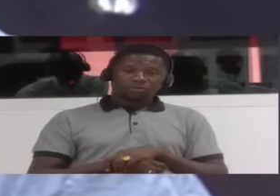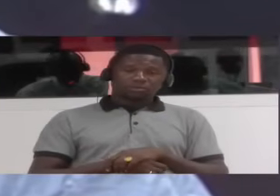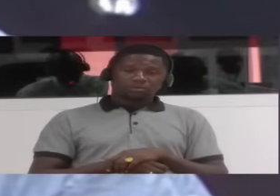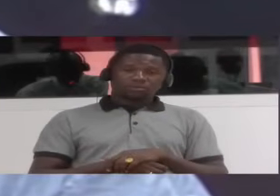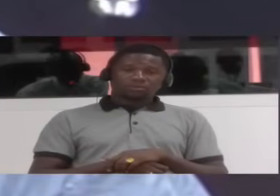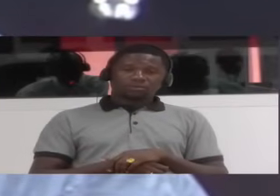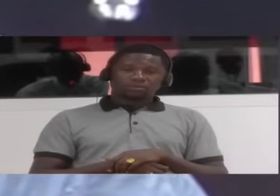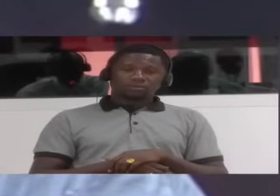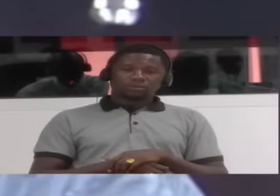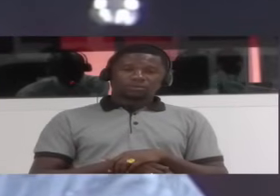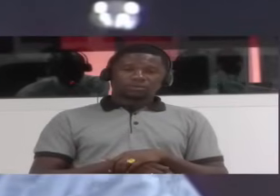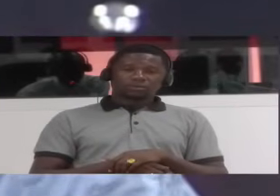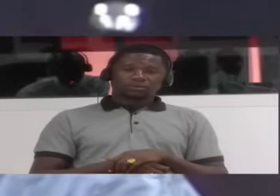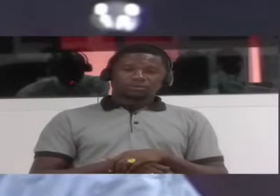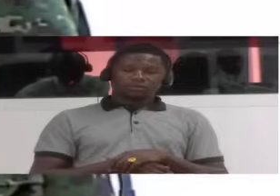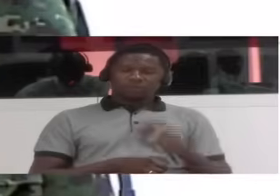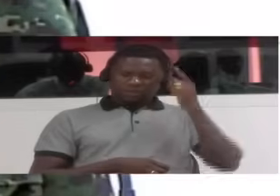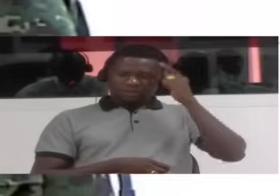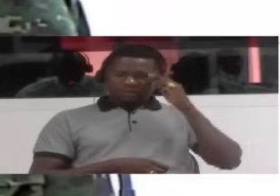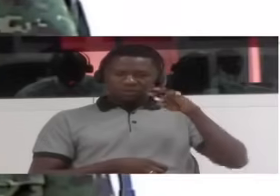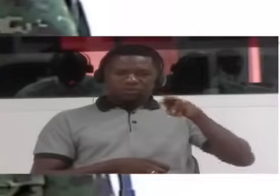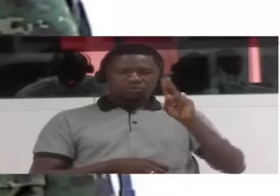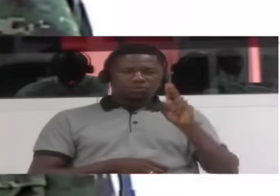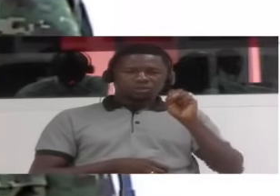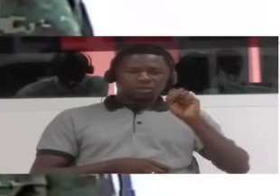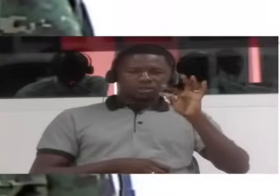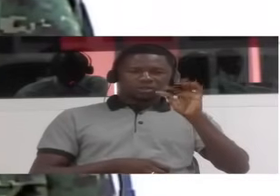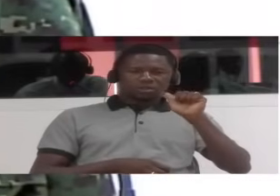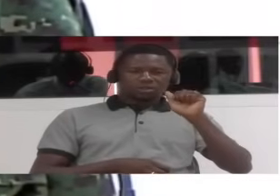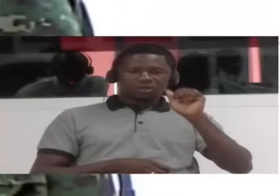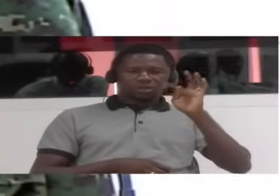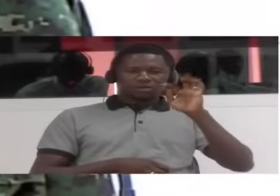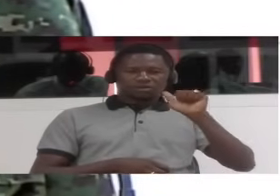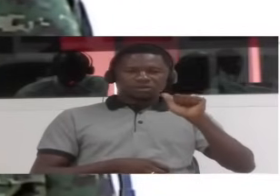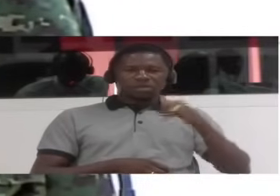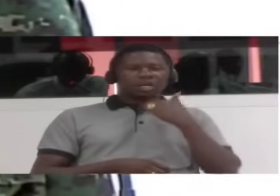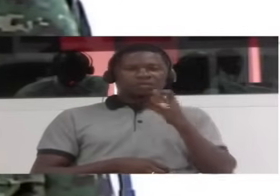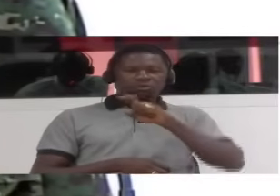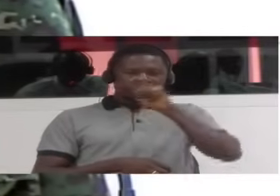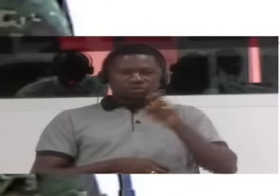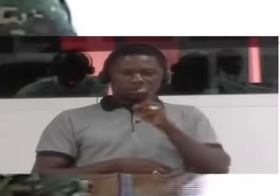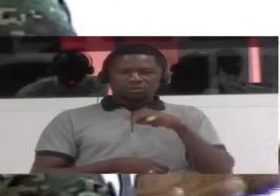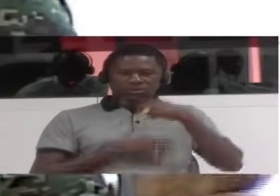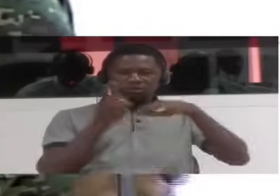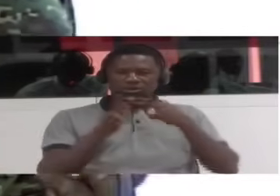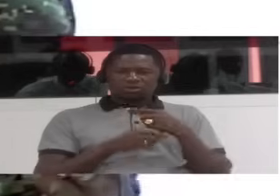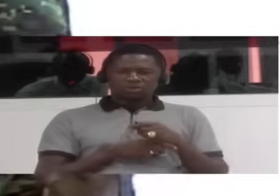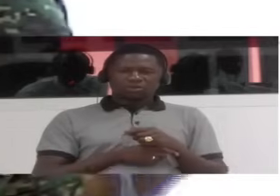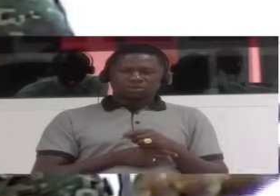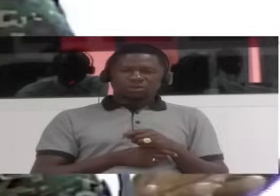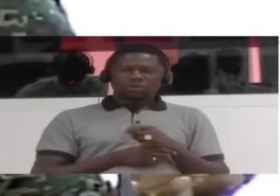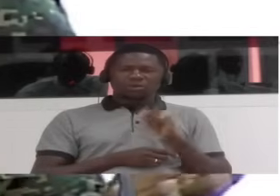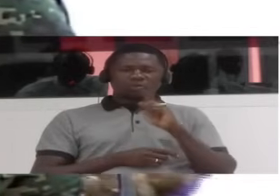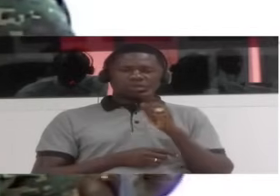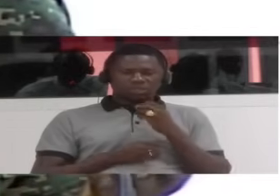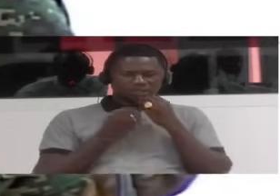and I think Mustafa was the one asking him questions that pertaining to, I don't know, a Kutubo, or I don't know what he